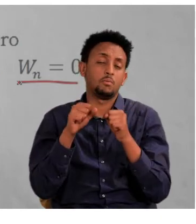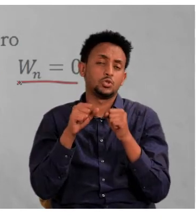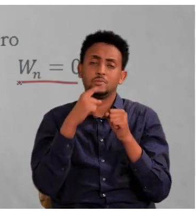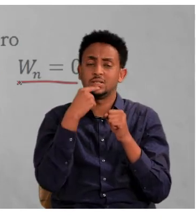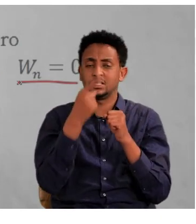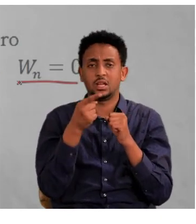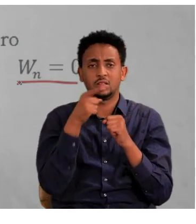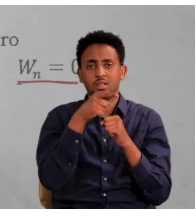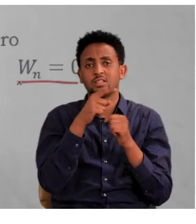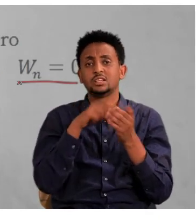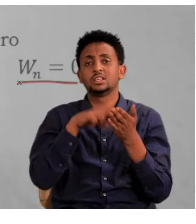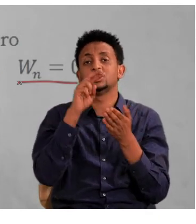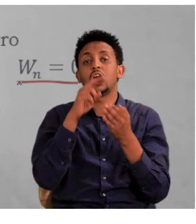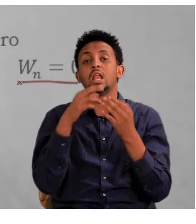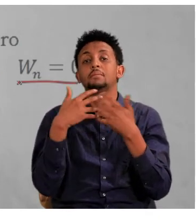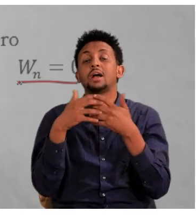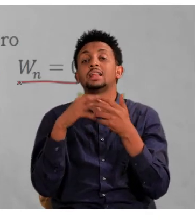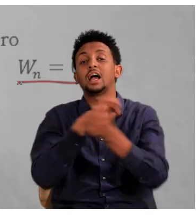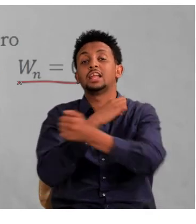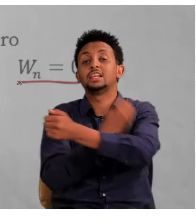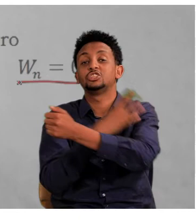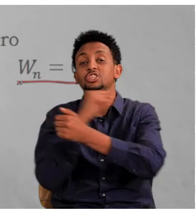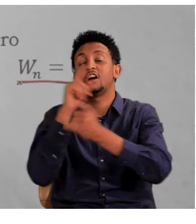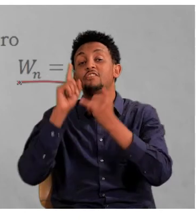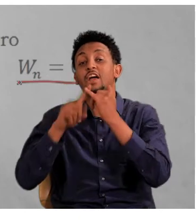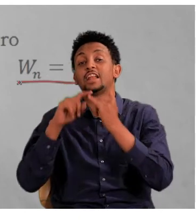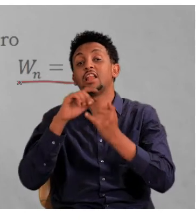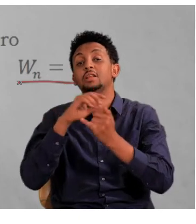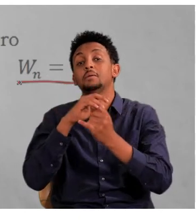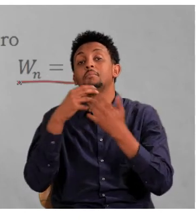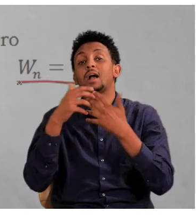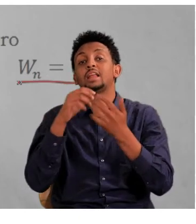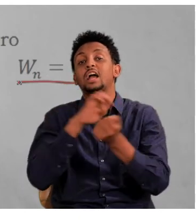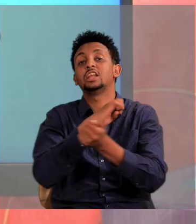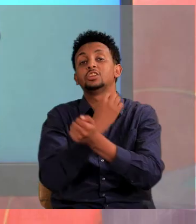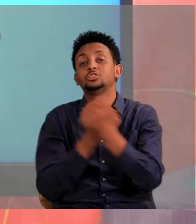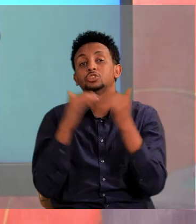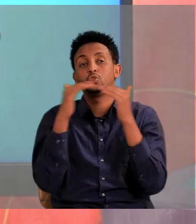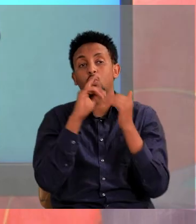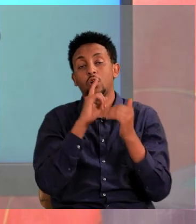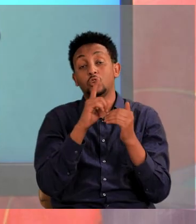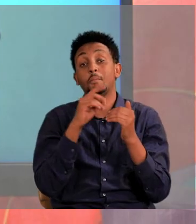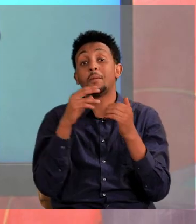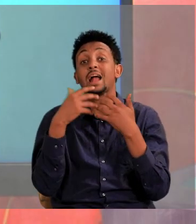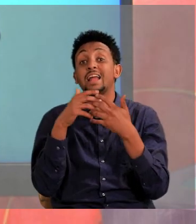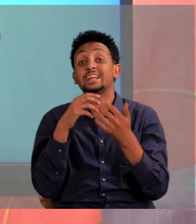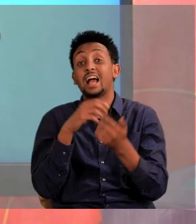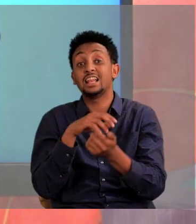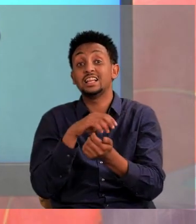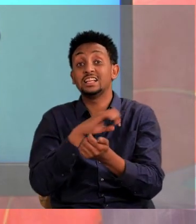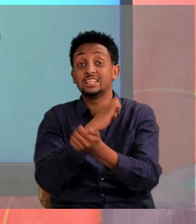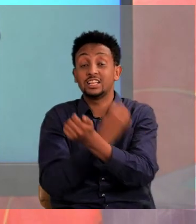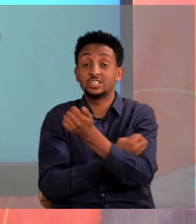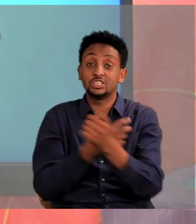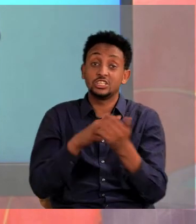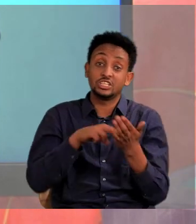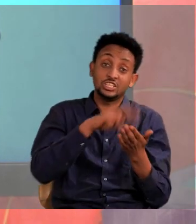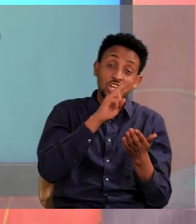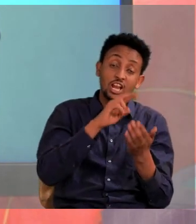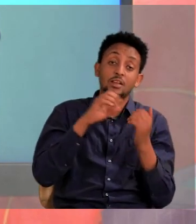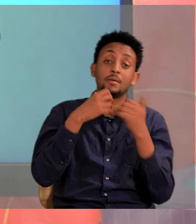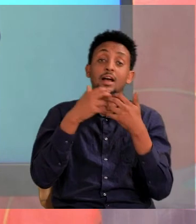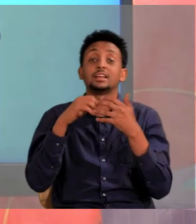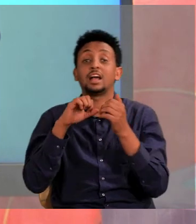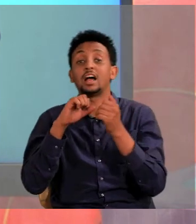say that the initial mechanical energy and the final mechanical energy are equal. So mechanical energy initial is equals to mechanical energy